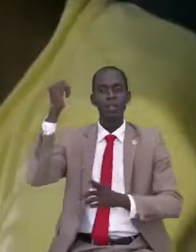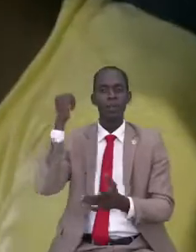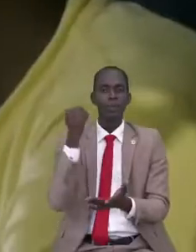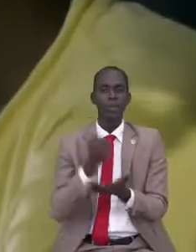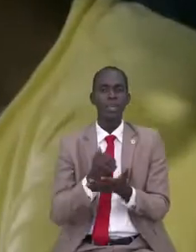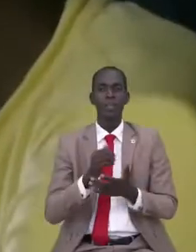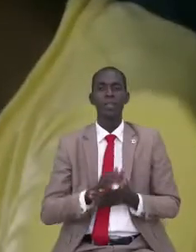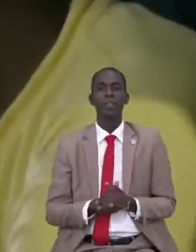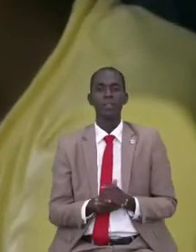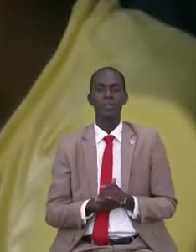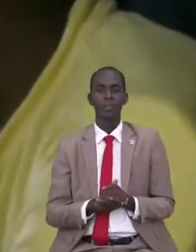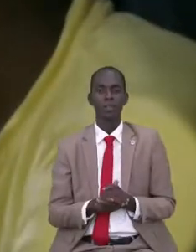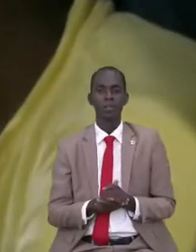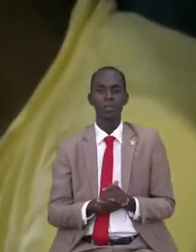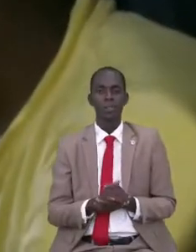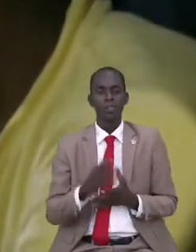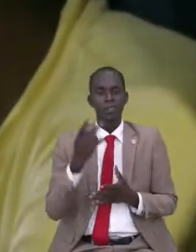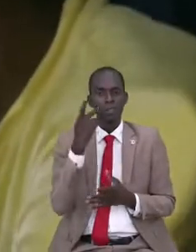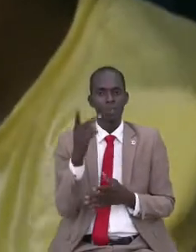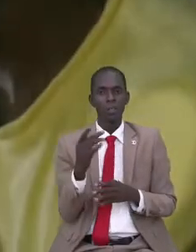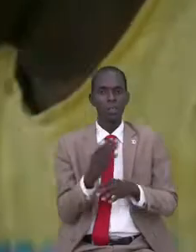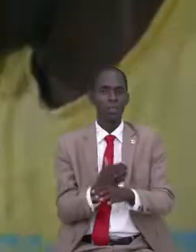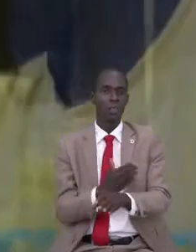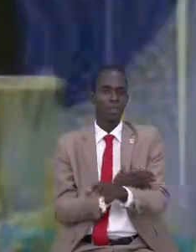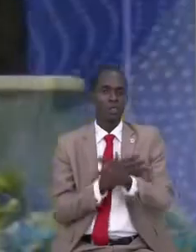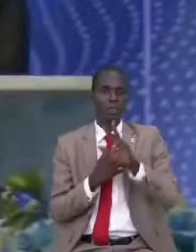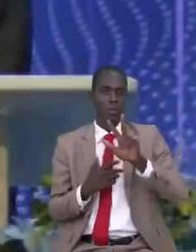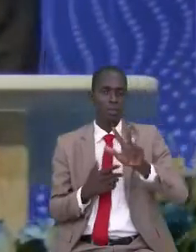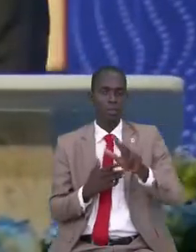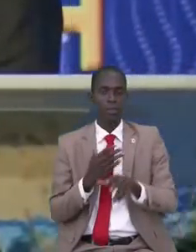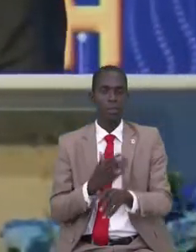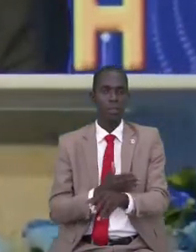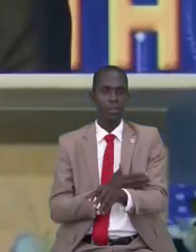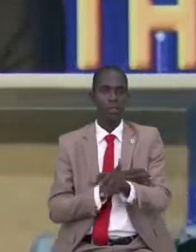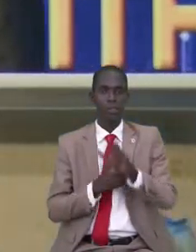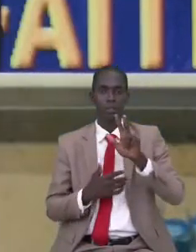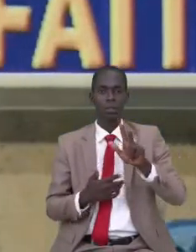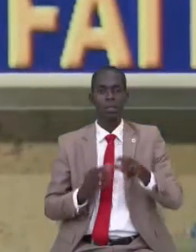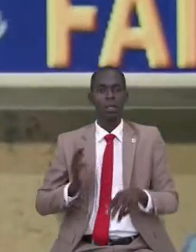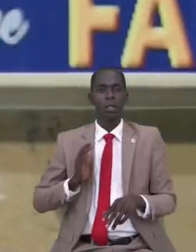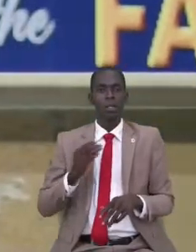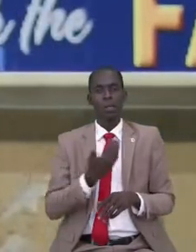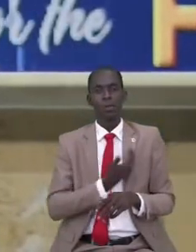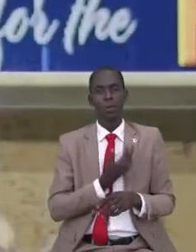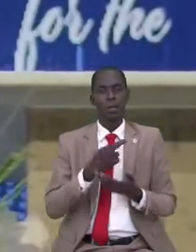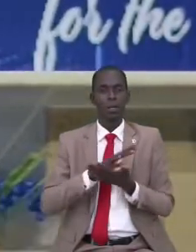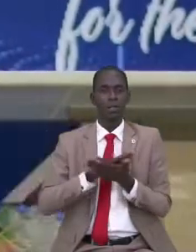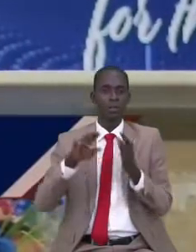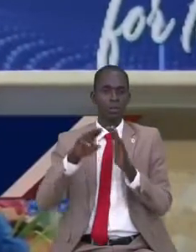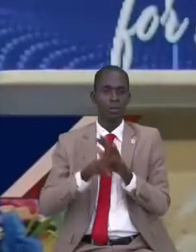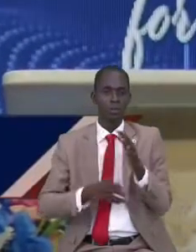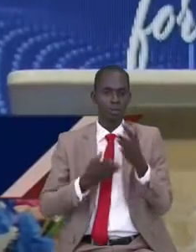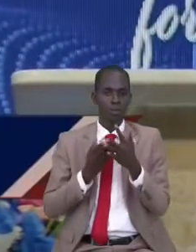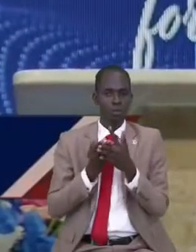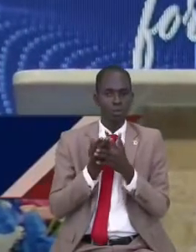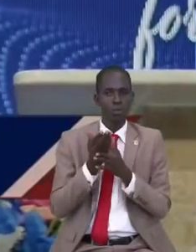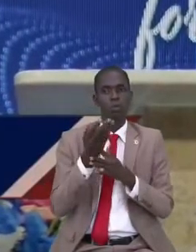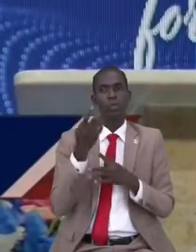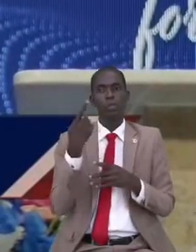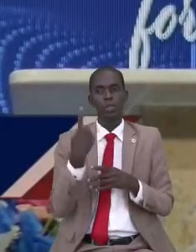Amen. Look at number three here. Number three, our righteousness through